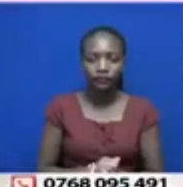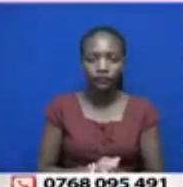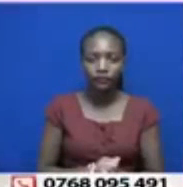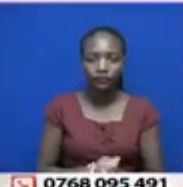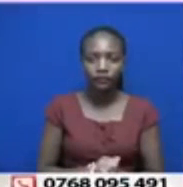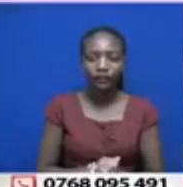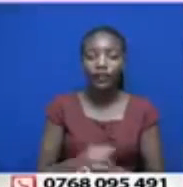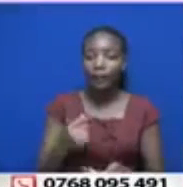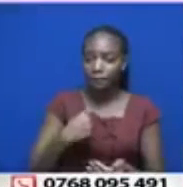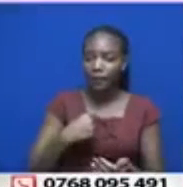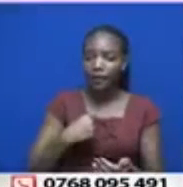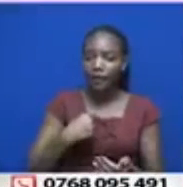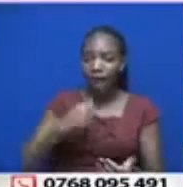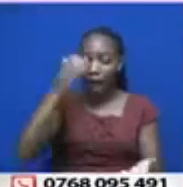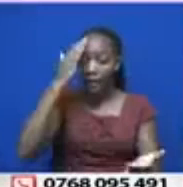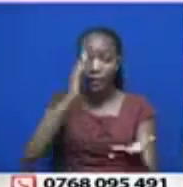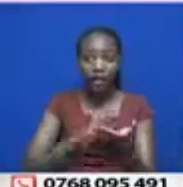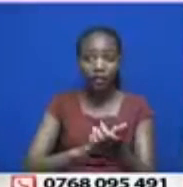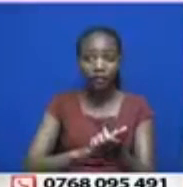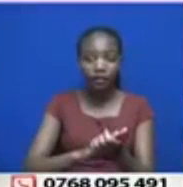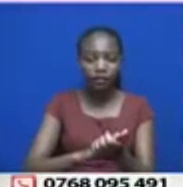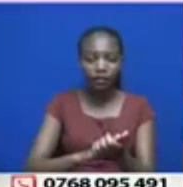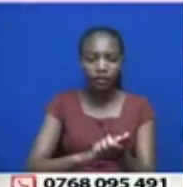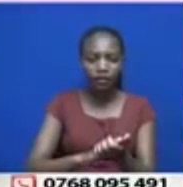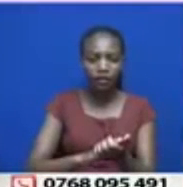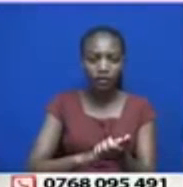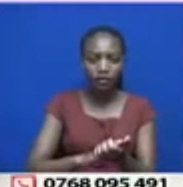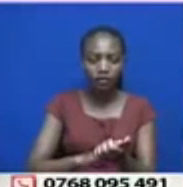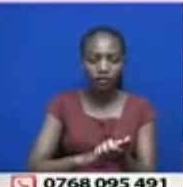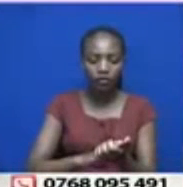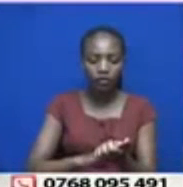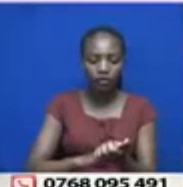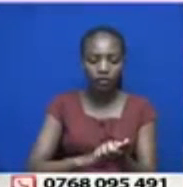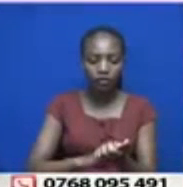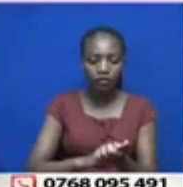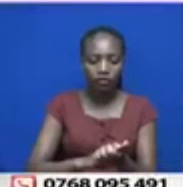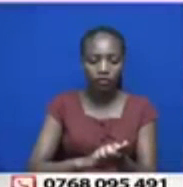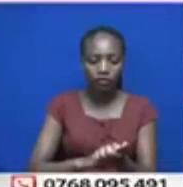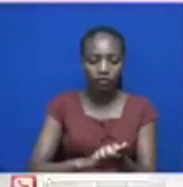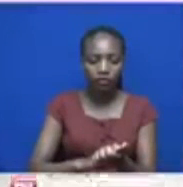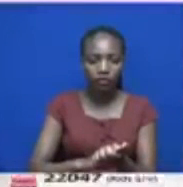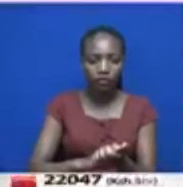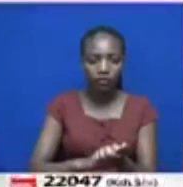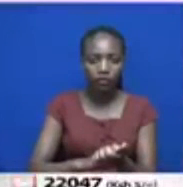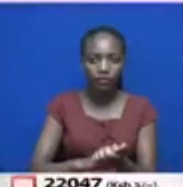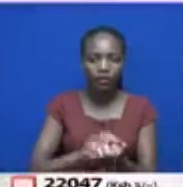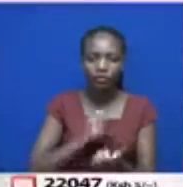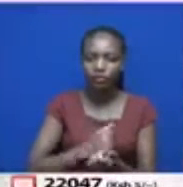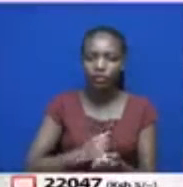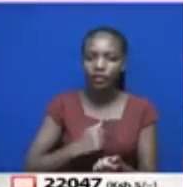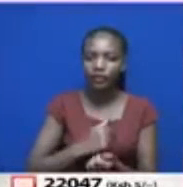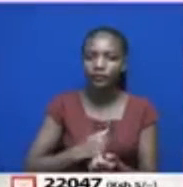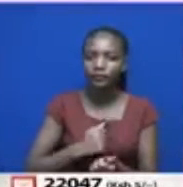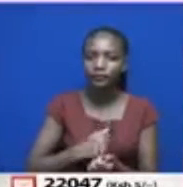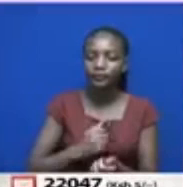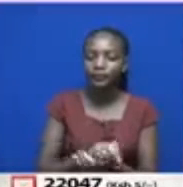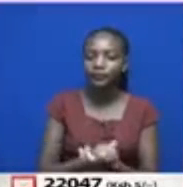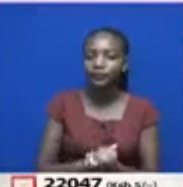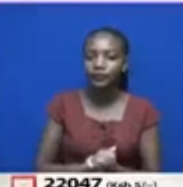I believe what we have are just stopgap measures to give us room so that we can